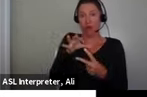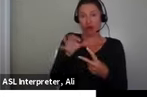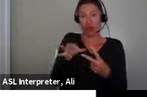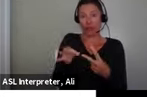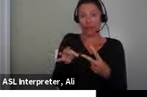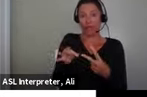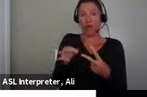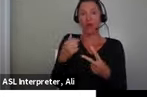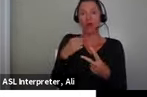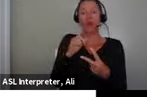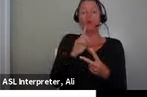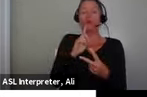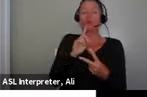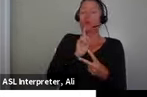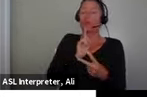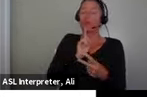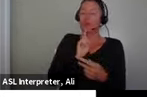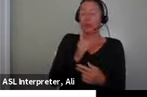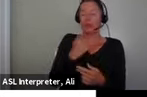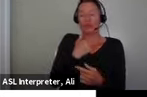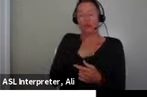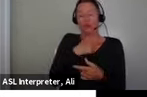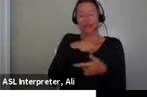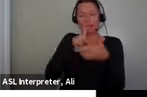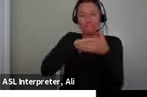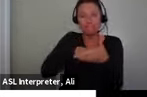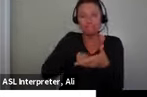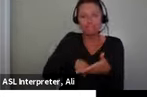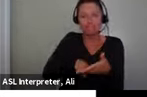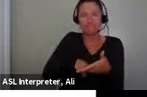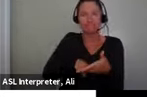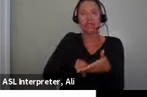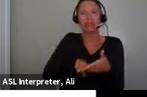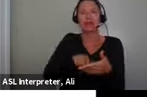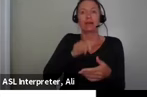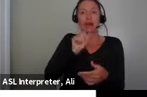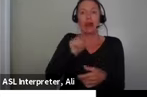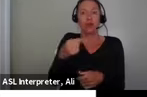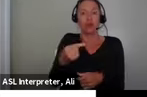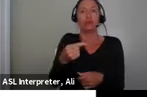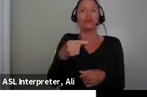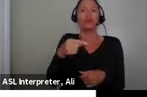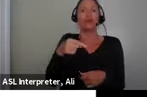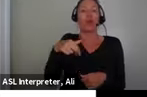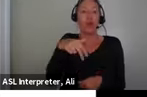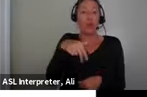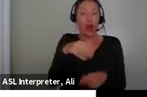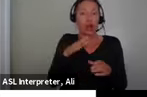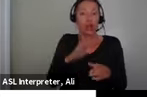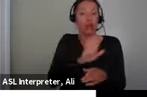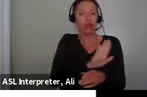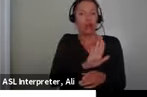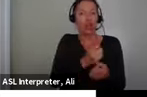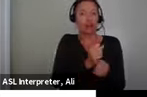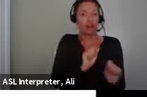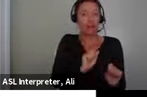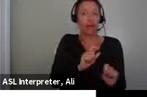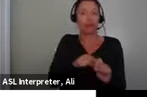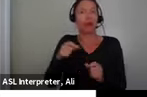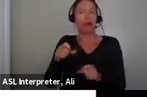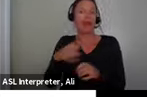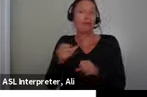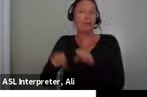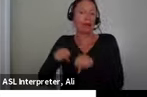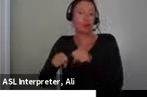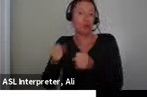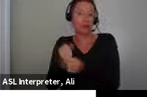we took a very hard look at not just pedestrian and bicycle safety, but also the pedestrian user